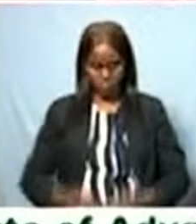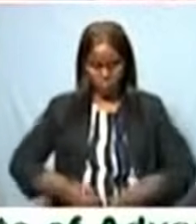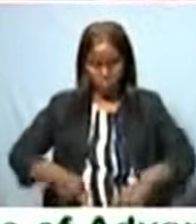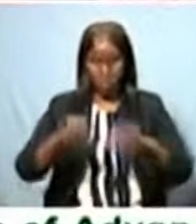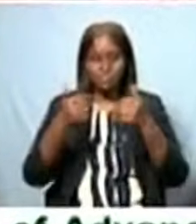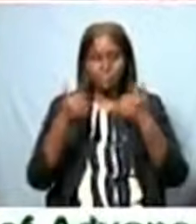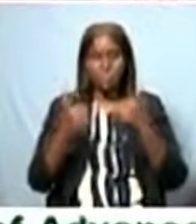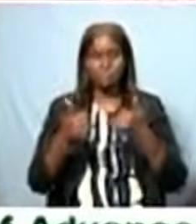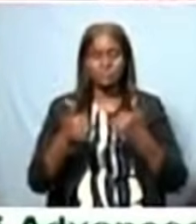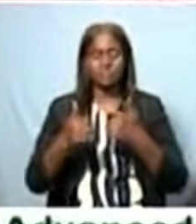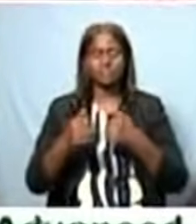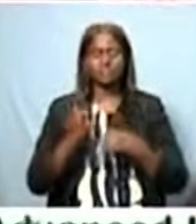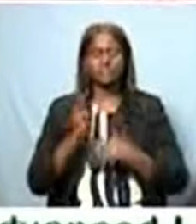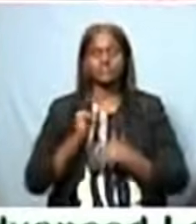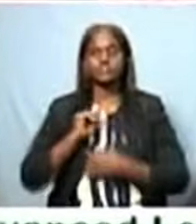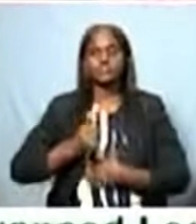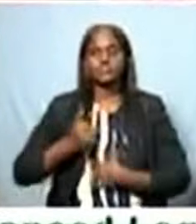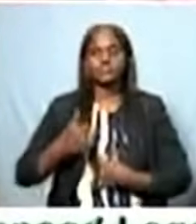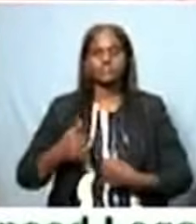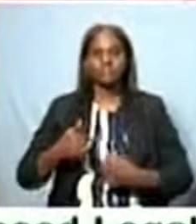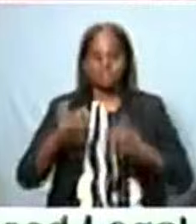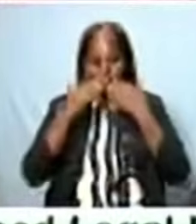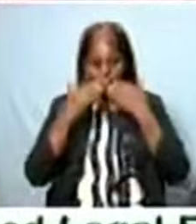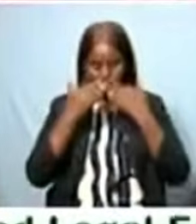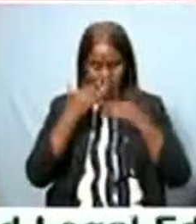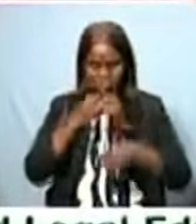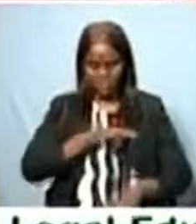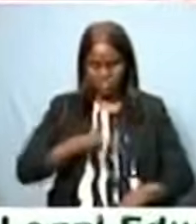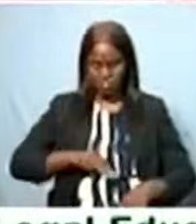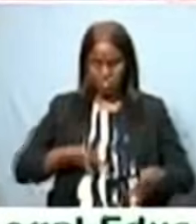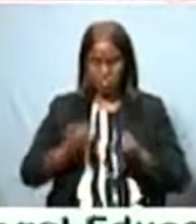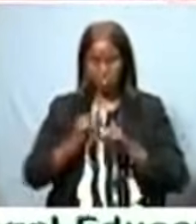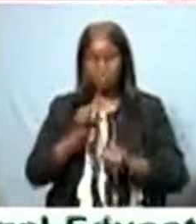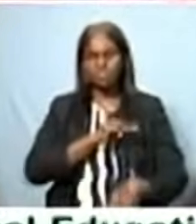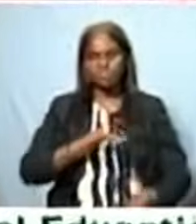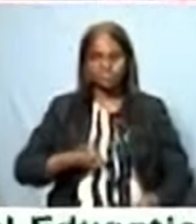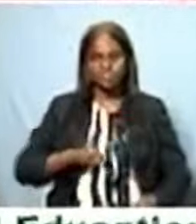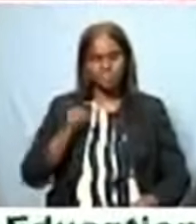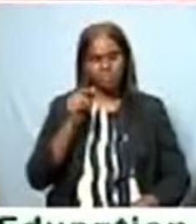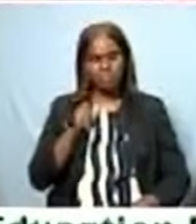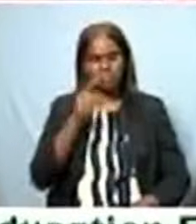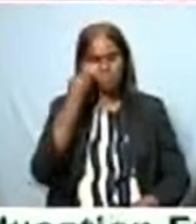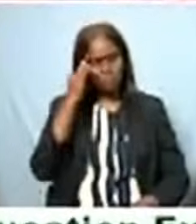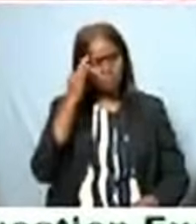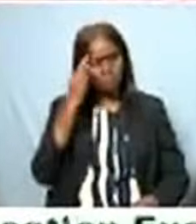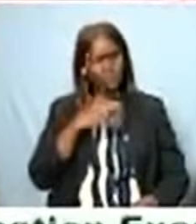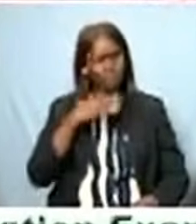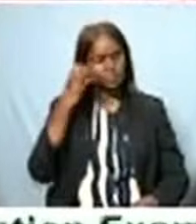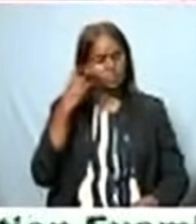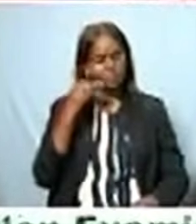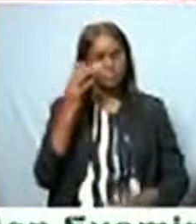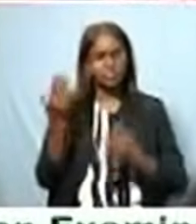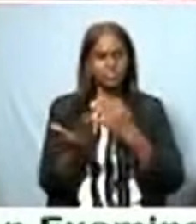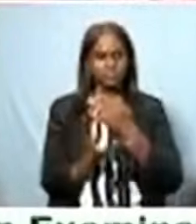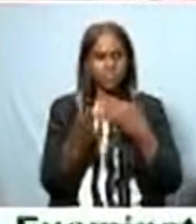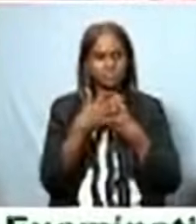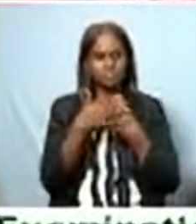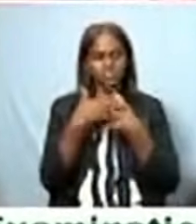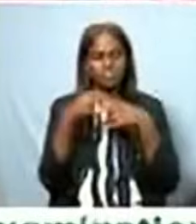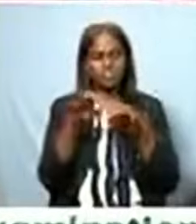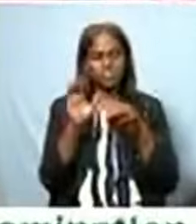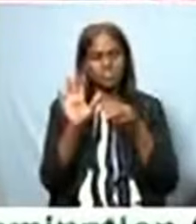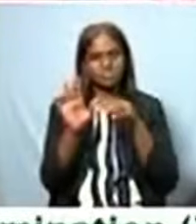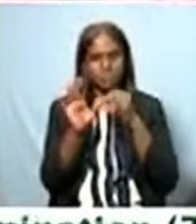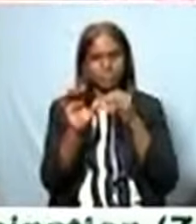Permitting, therefore, we are grateful to the honorable member, and honorable member, you know that my office is open. We need to